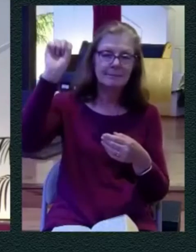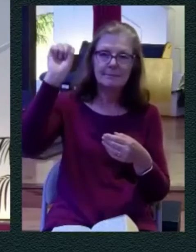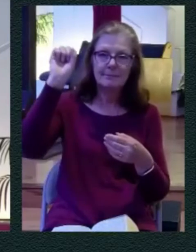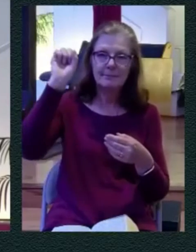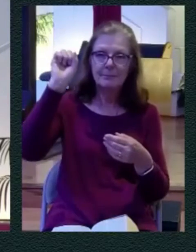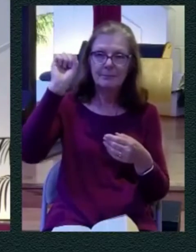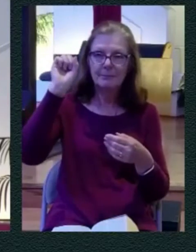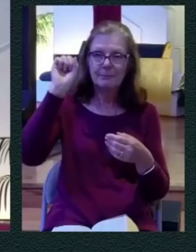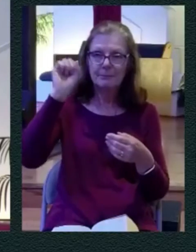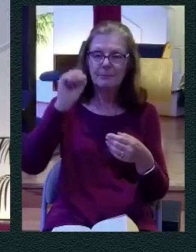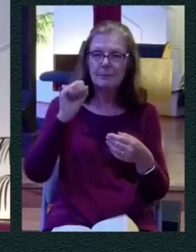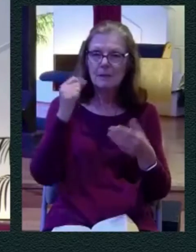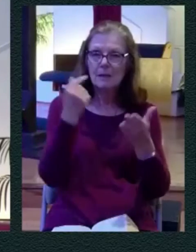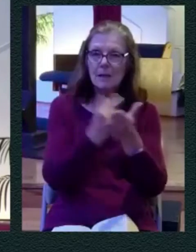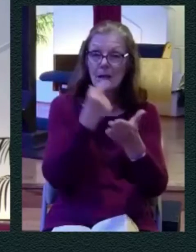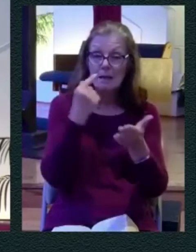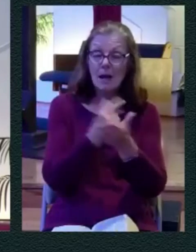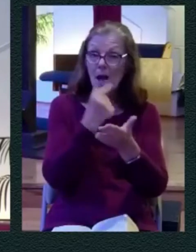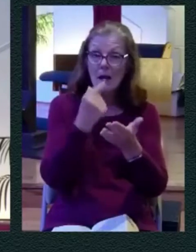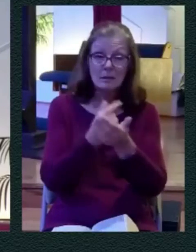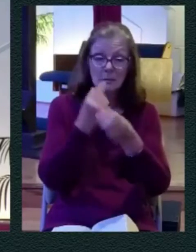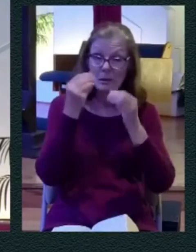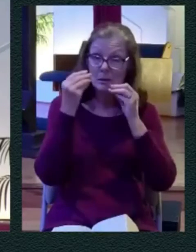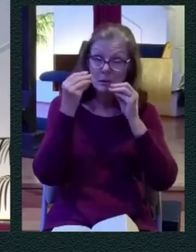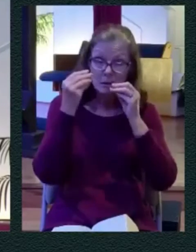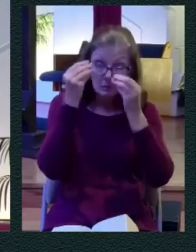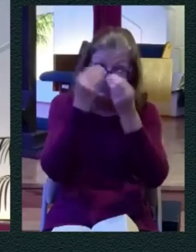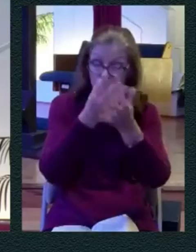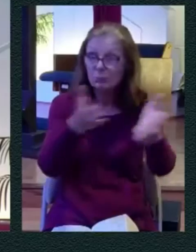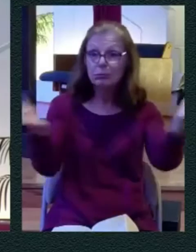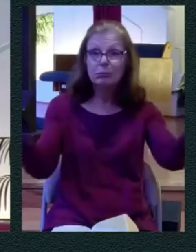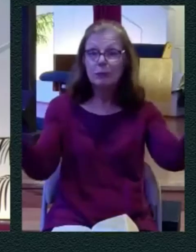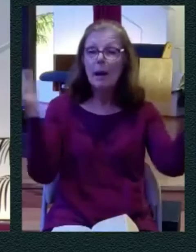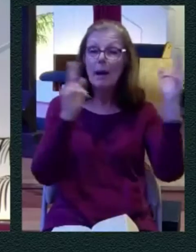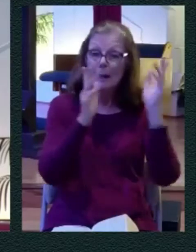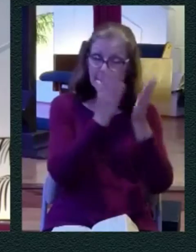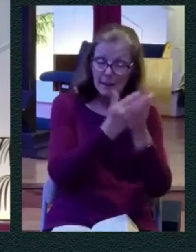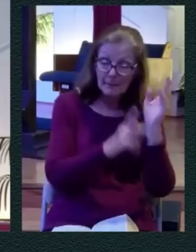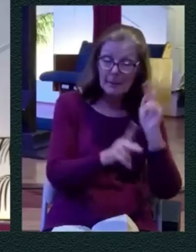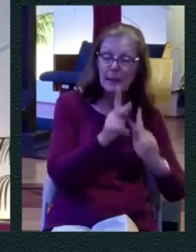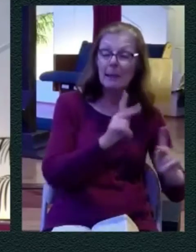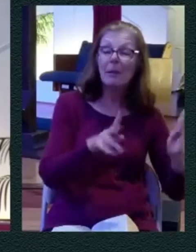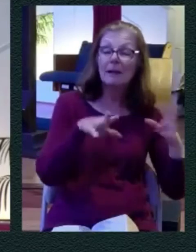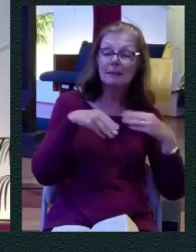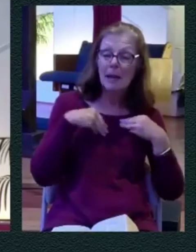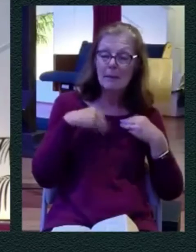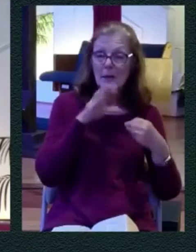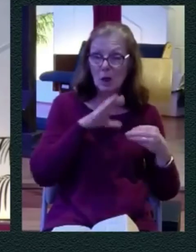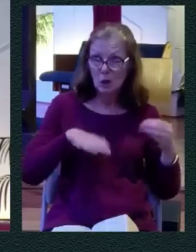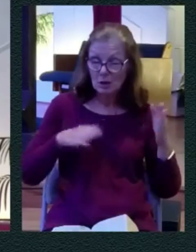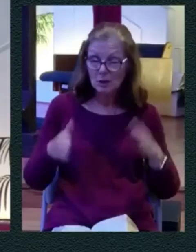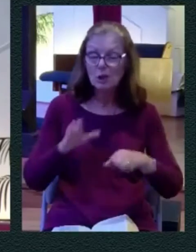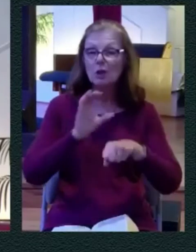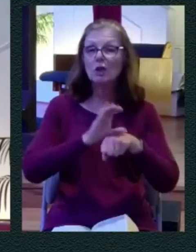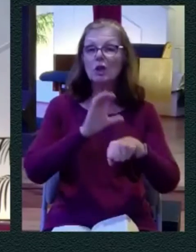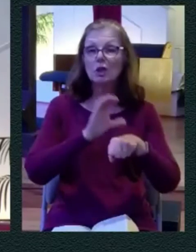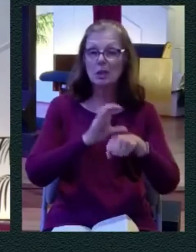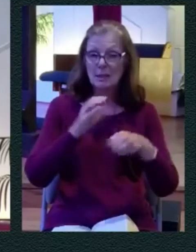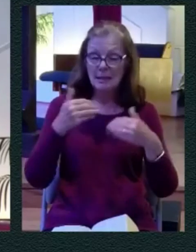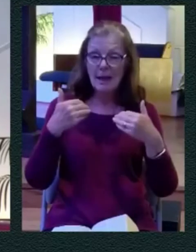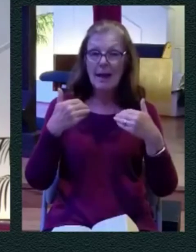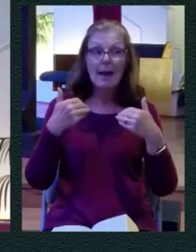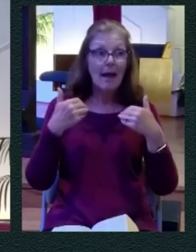The gospel has gone forth. People have embraced that gospel. Christian churches have formed. But over time, we know, don't